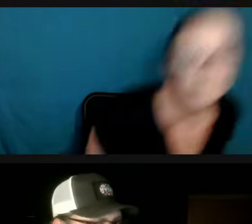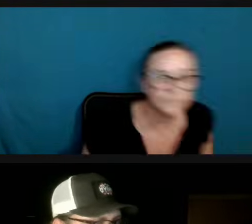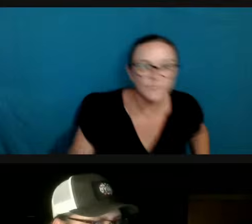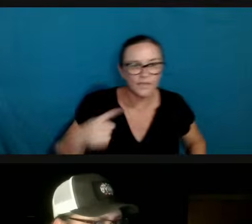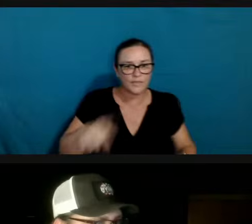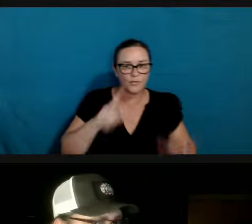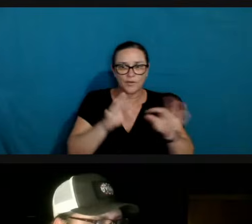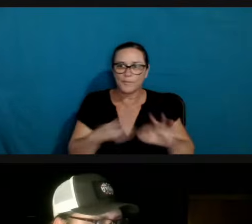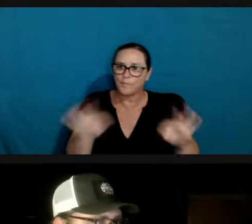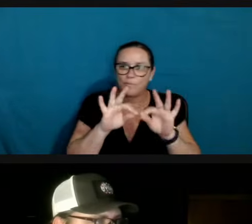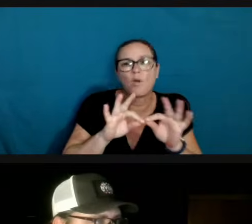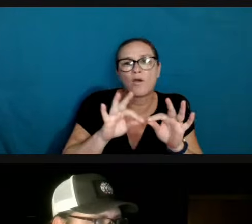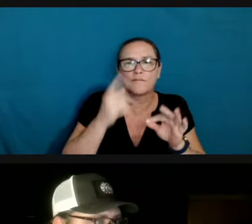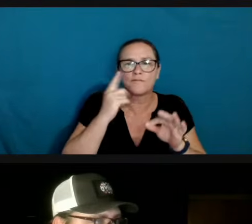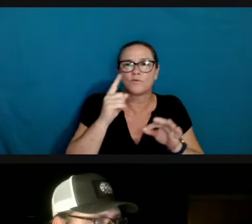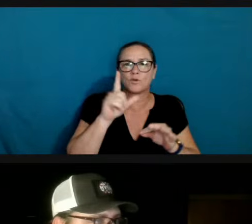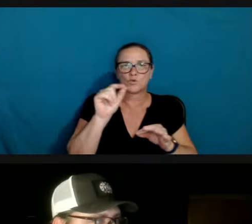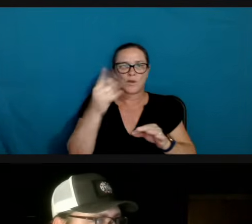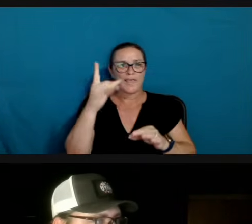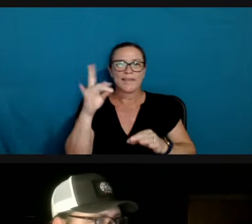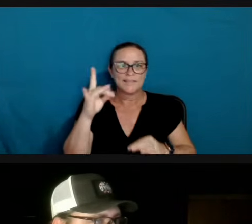Yep.